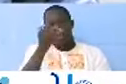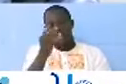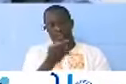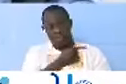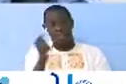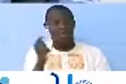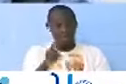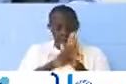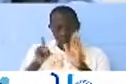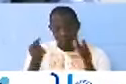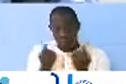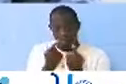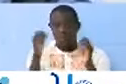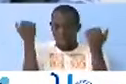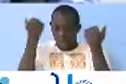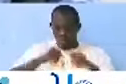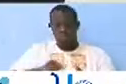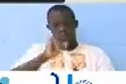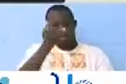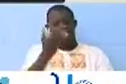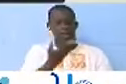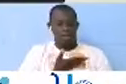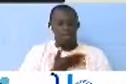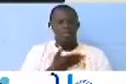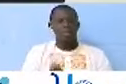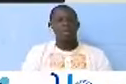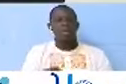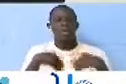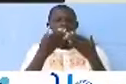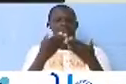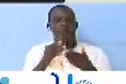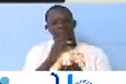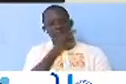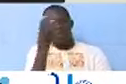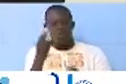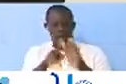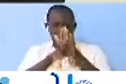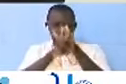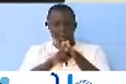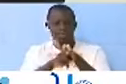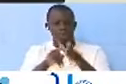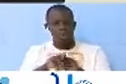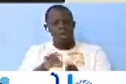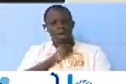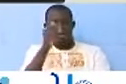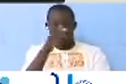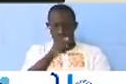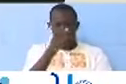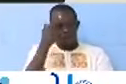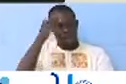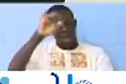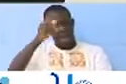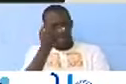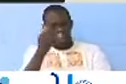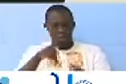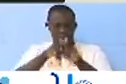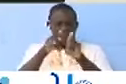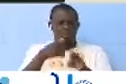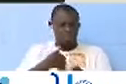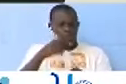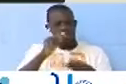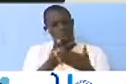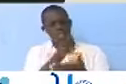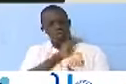Those things happen. I'll give you a few examples and then you can agree with me or not. For